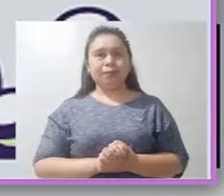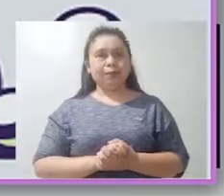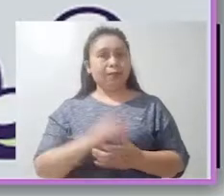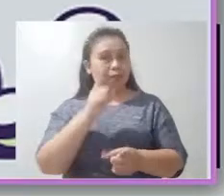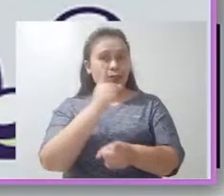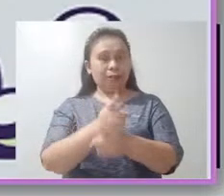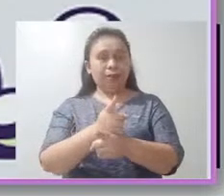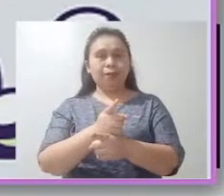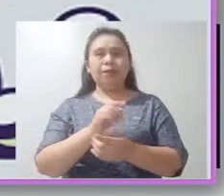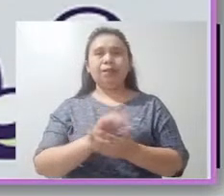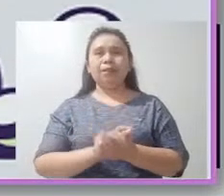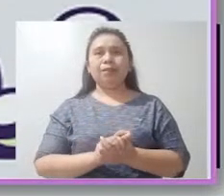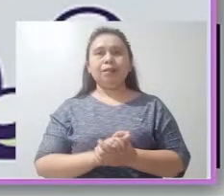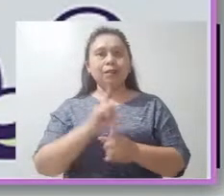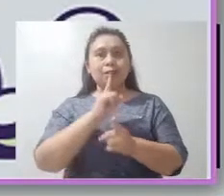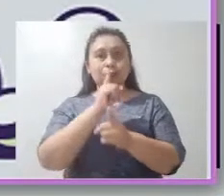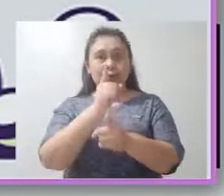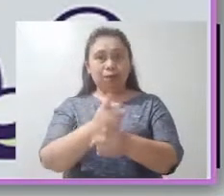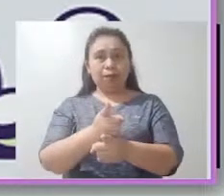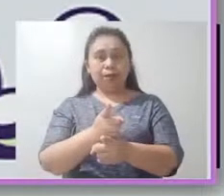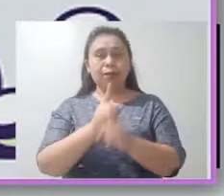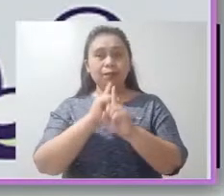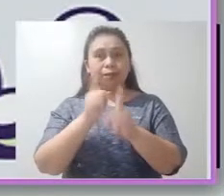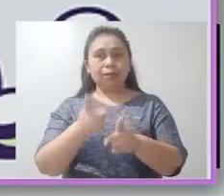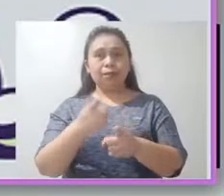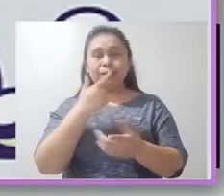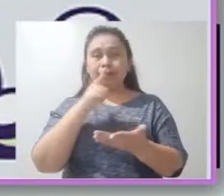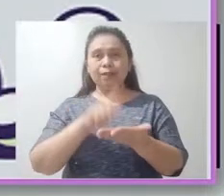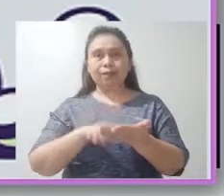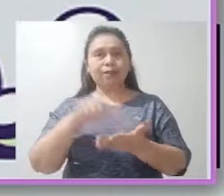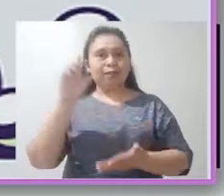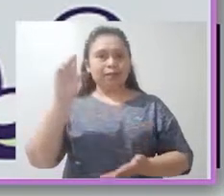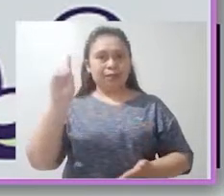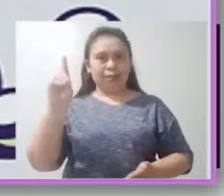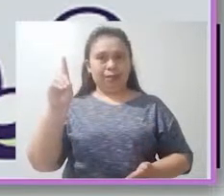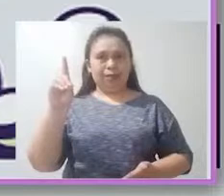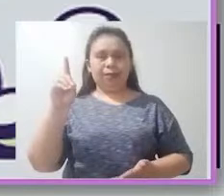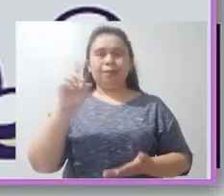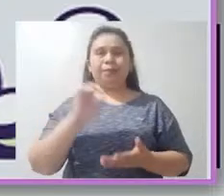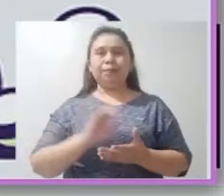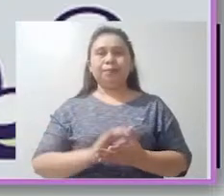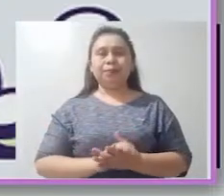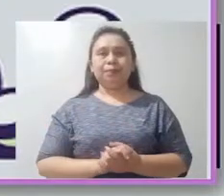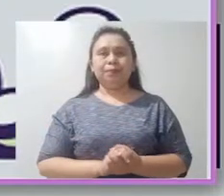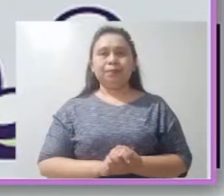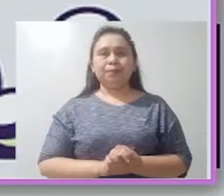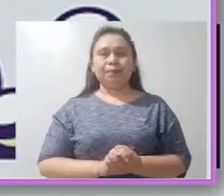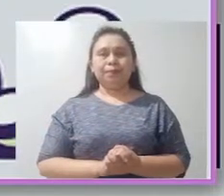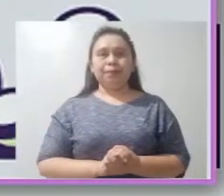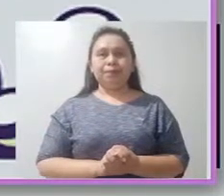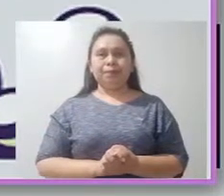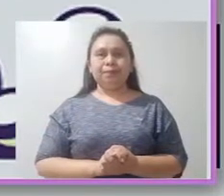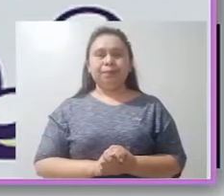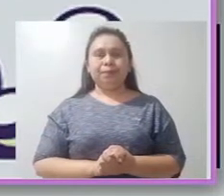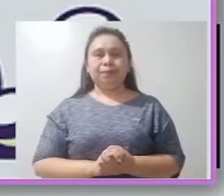You got it right. The correct answer is letter D, graduated cylinder.